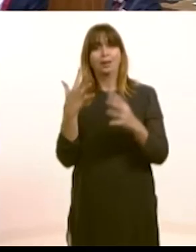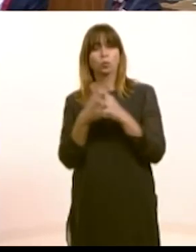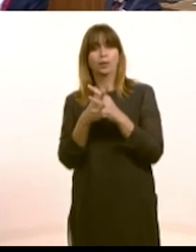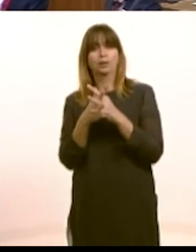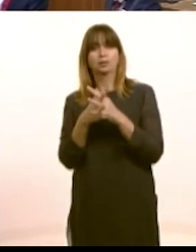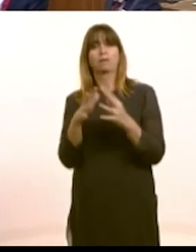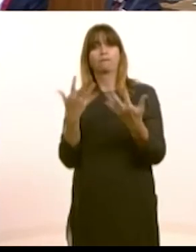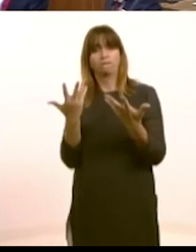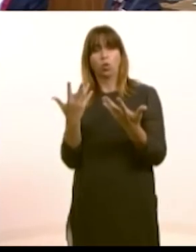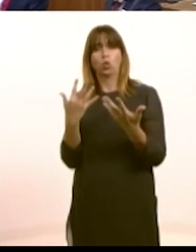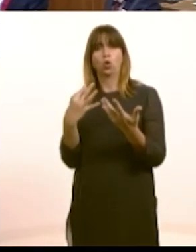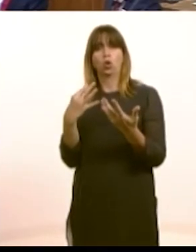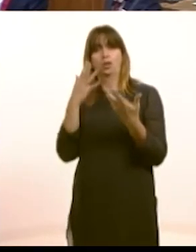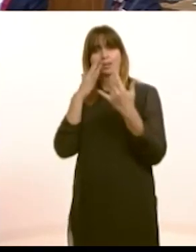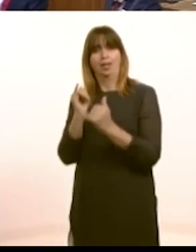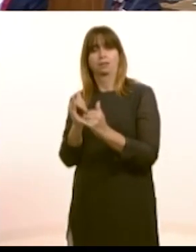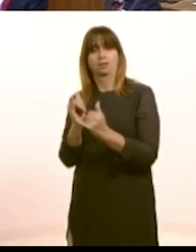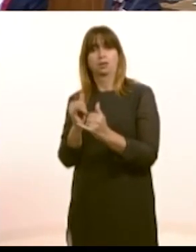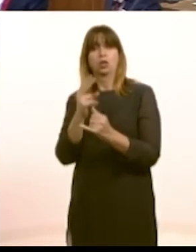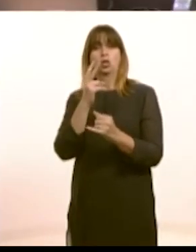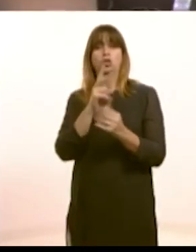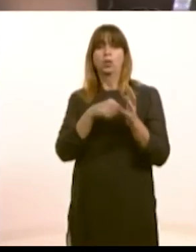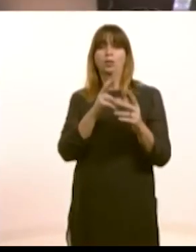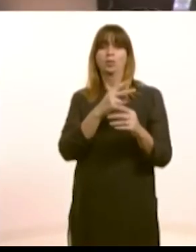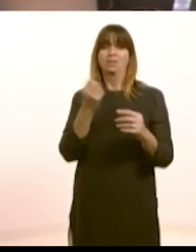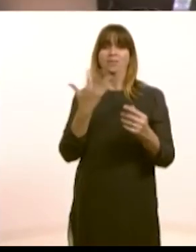specified diagnostic tests compared to July